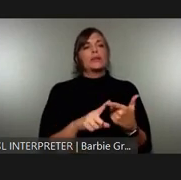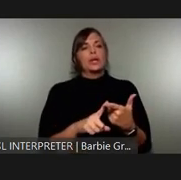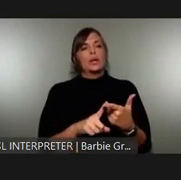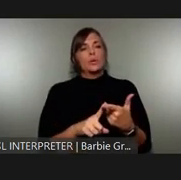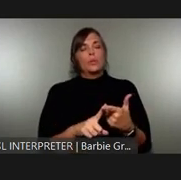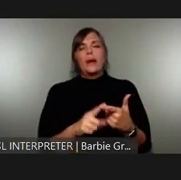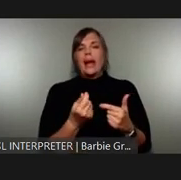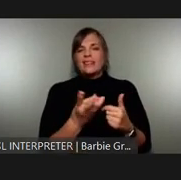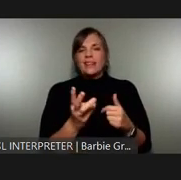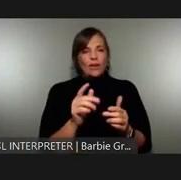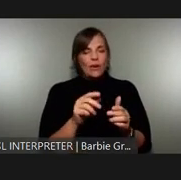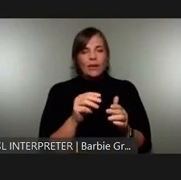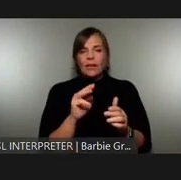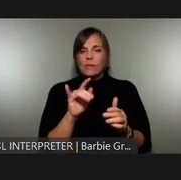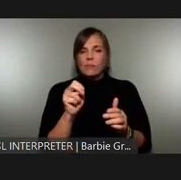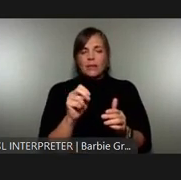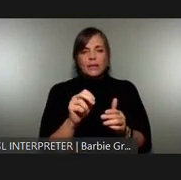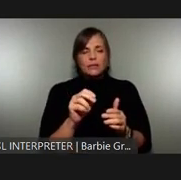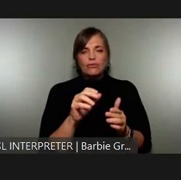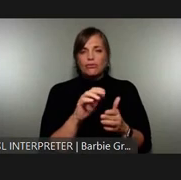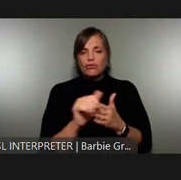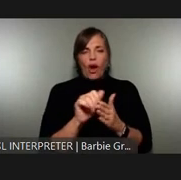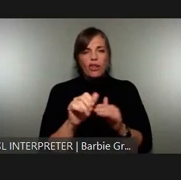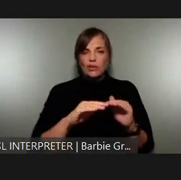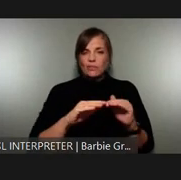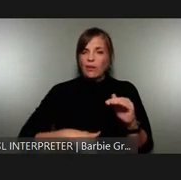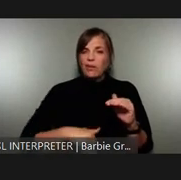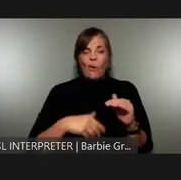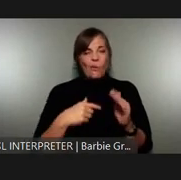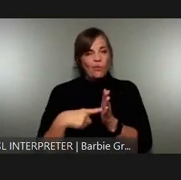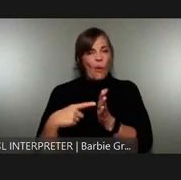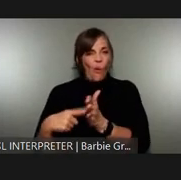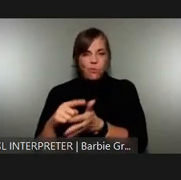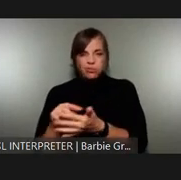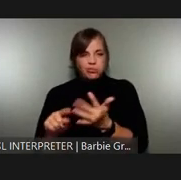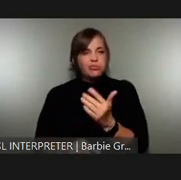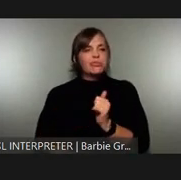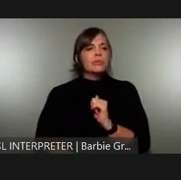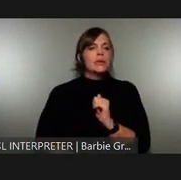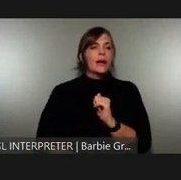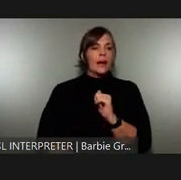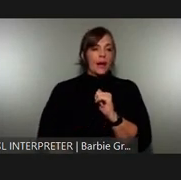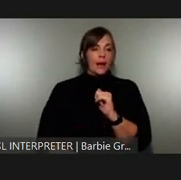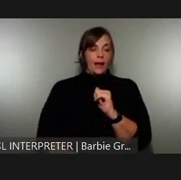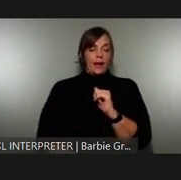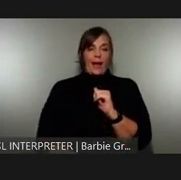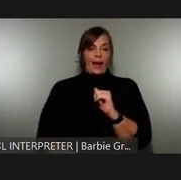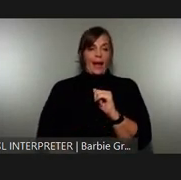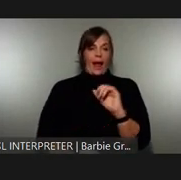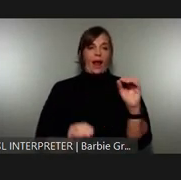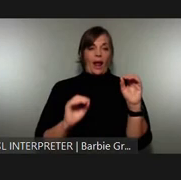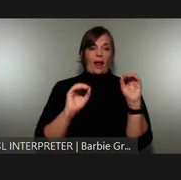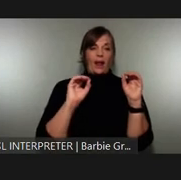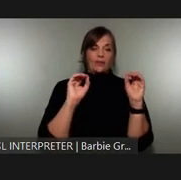cleanliness scores. And you'll recall how we had defined success. We were going to feed 725 families,